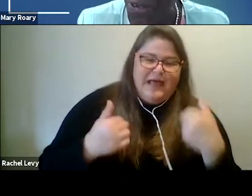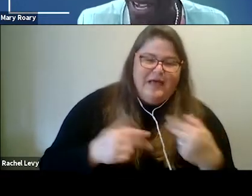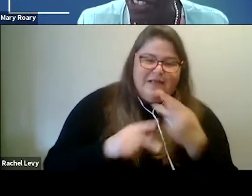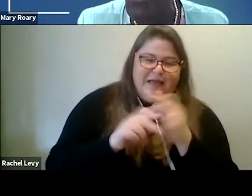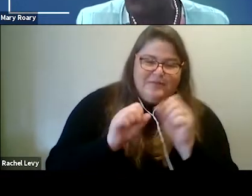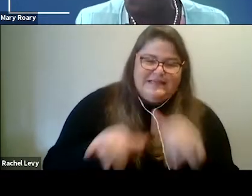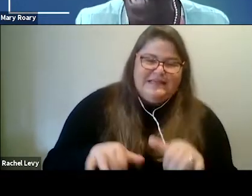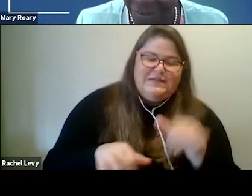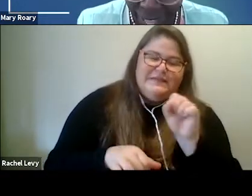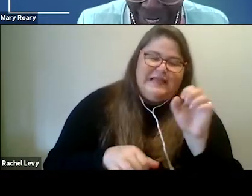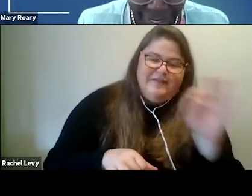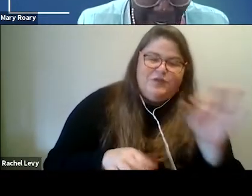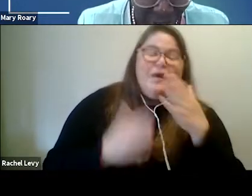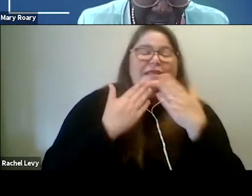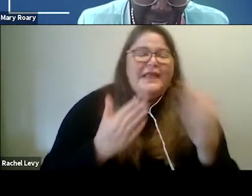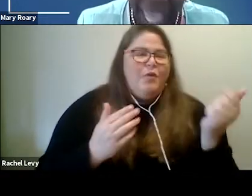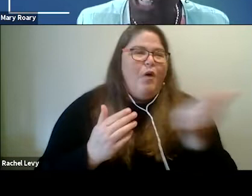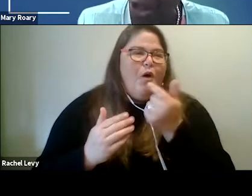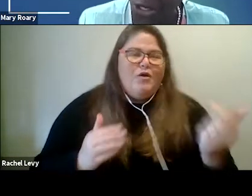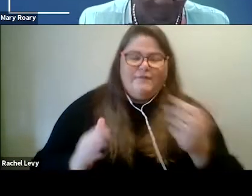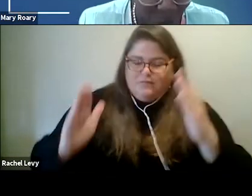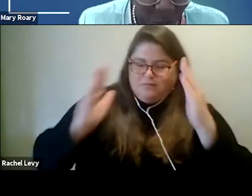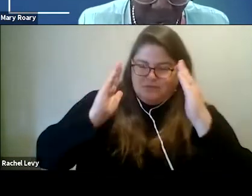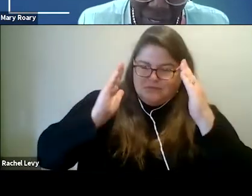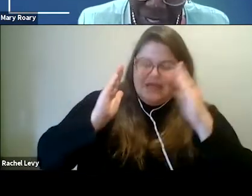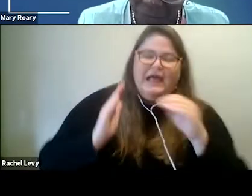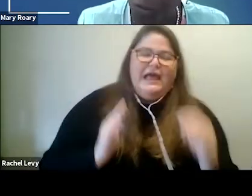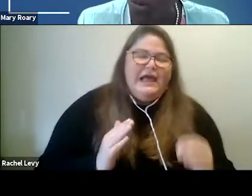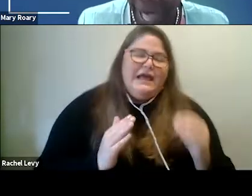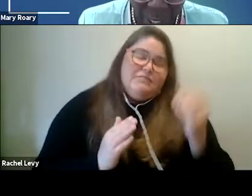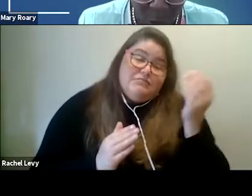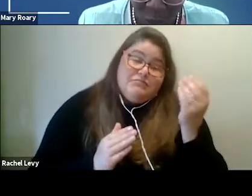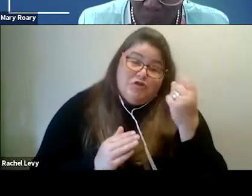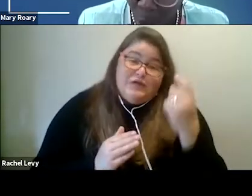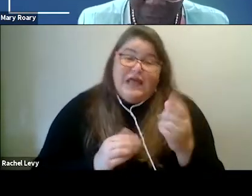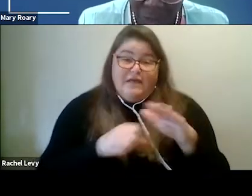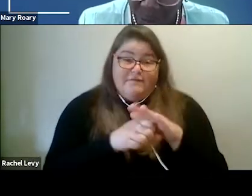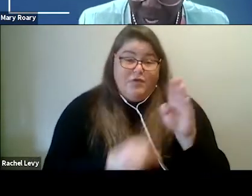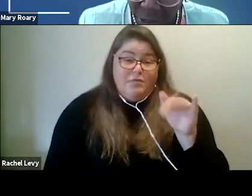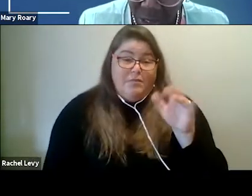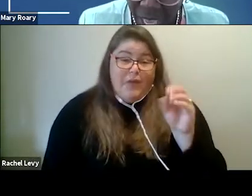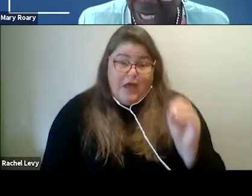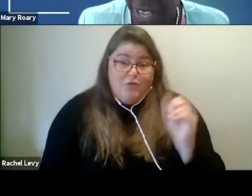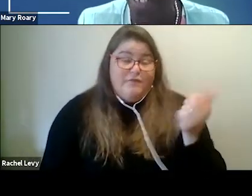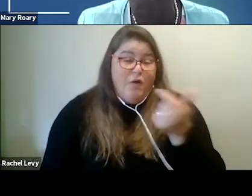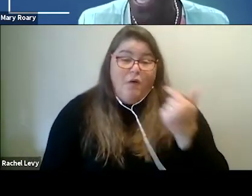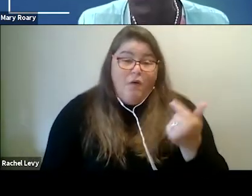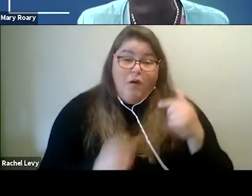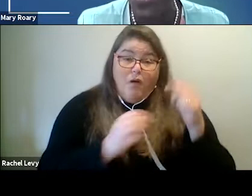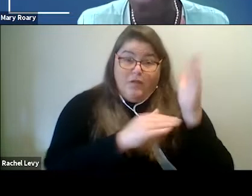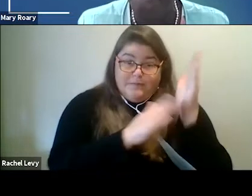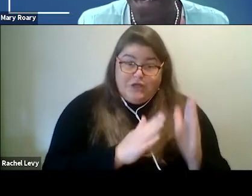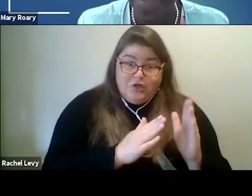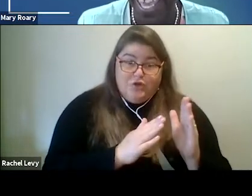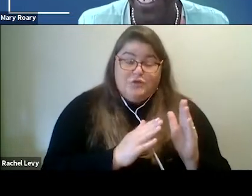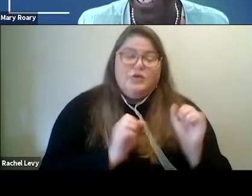thanks so much for your undivided attention, and also note that the full bios for all of the speakers can be found on